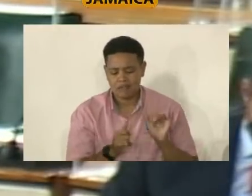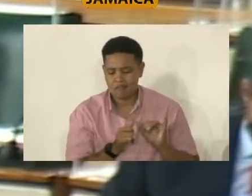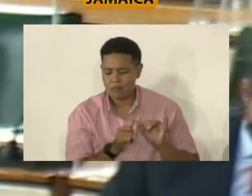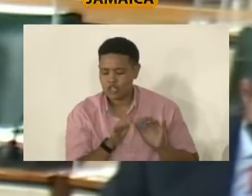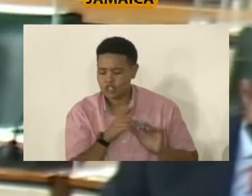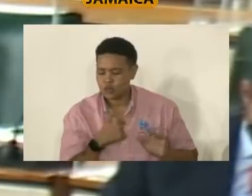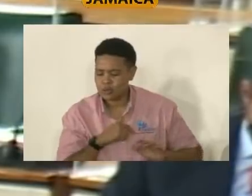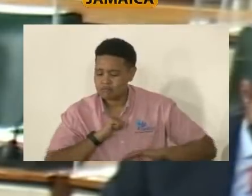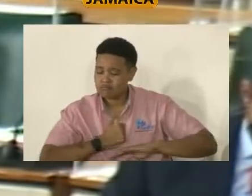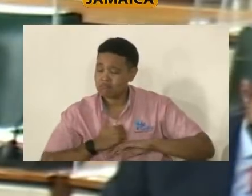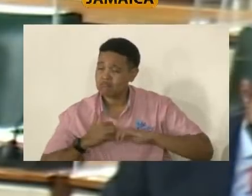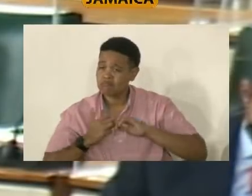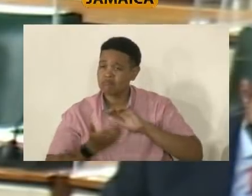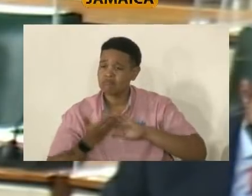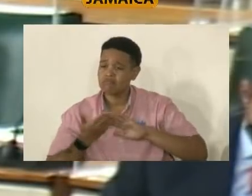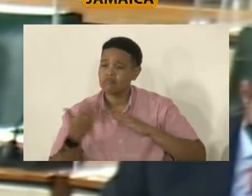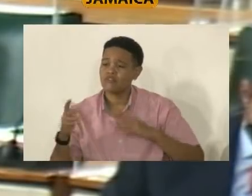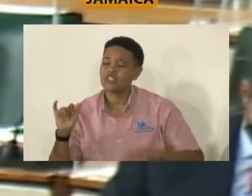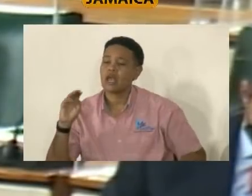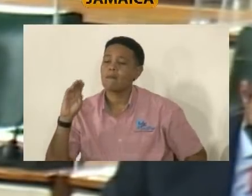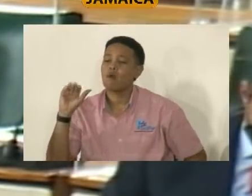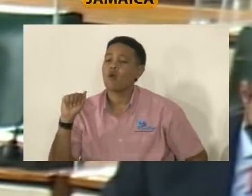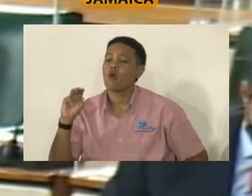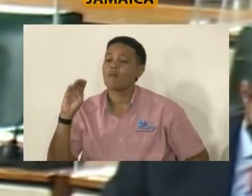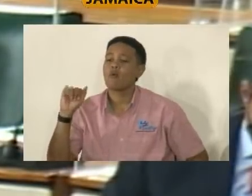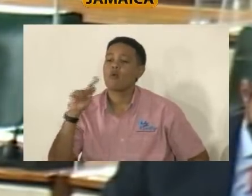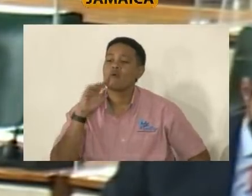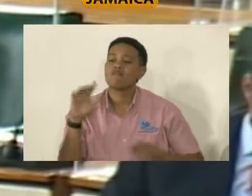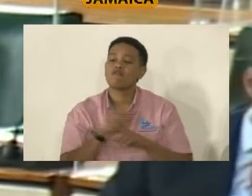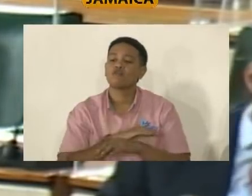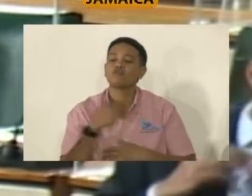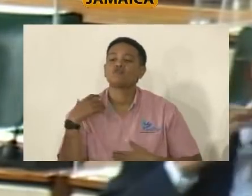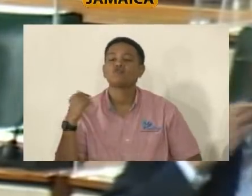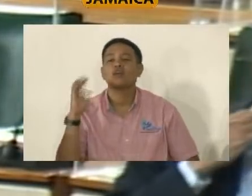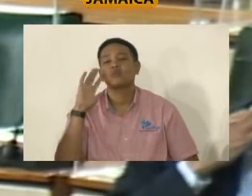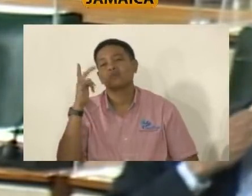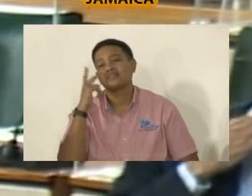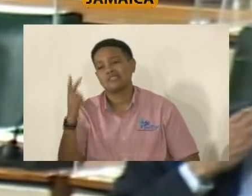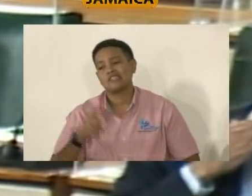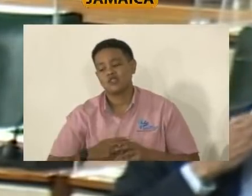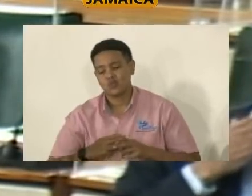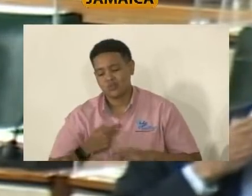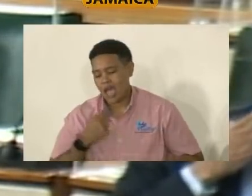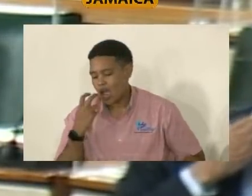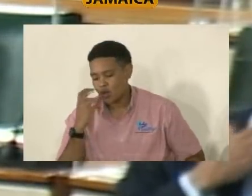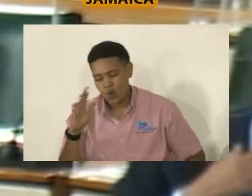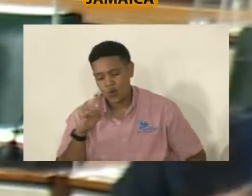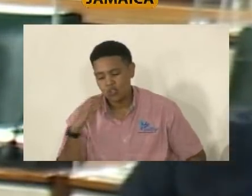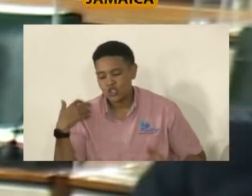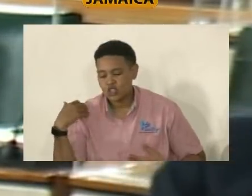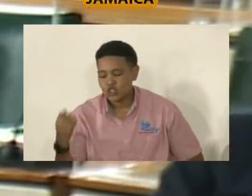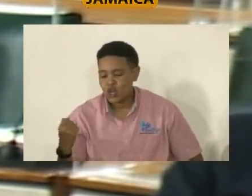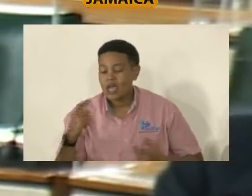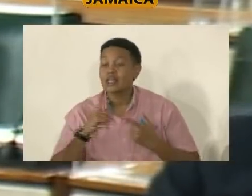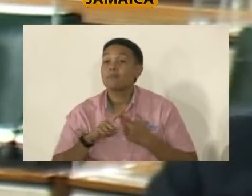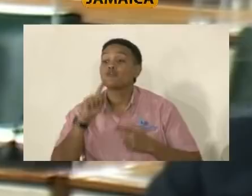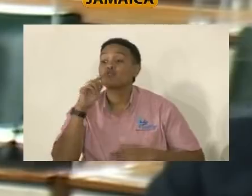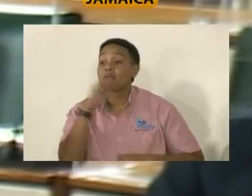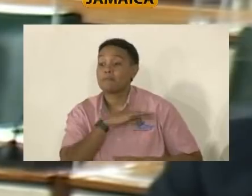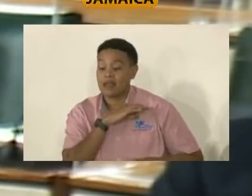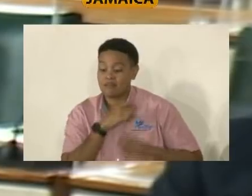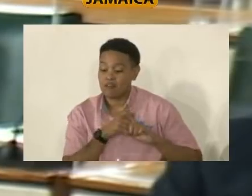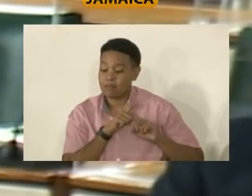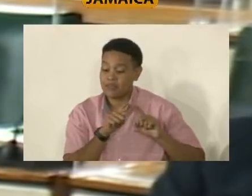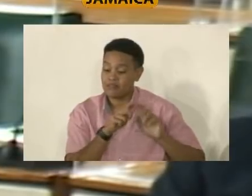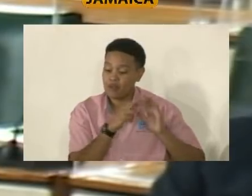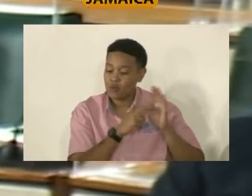have been putting in place, like MOCA's full strength will be seen very soon, I have no doubt. The strength and the benefits from the measures